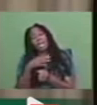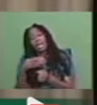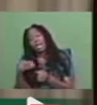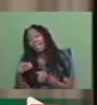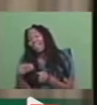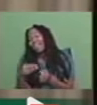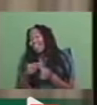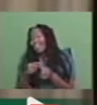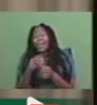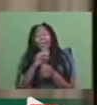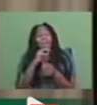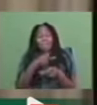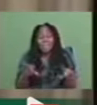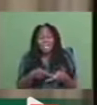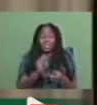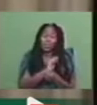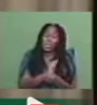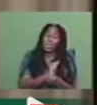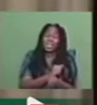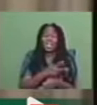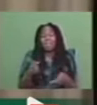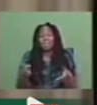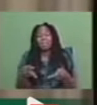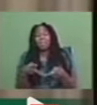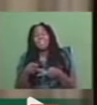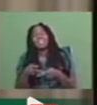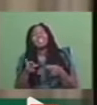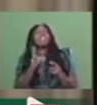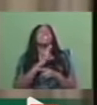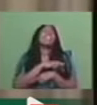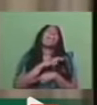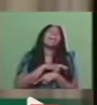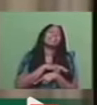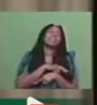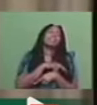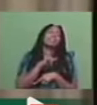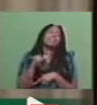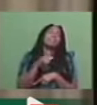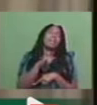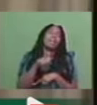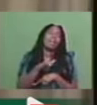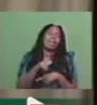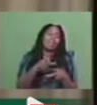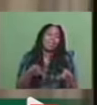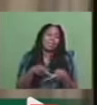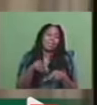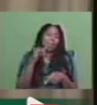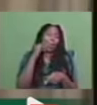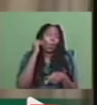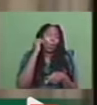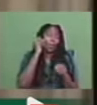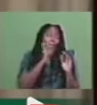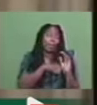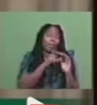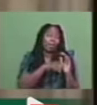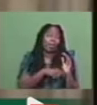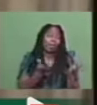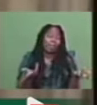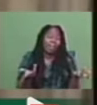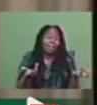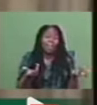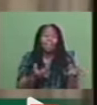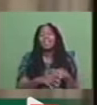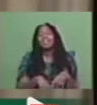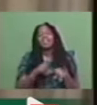This is the new norm. As employers look for greater efficiency and productivity gains, there is a greater